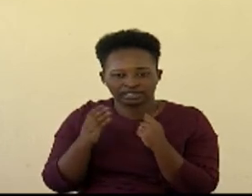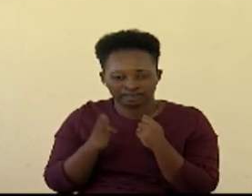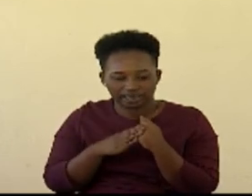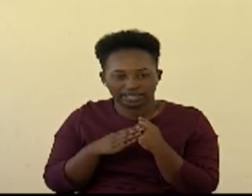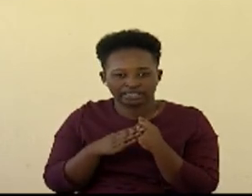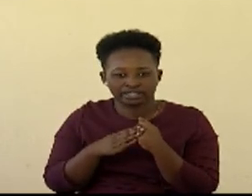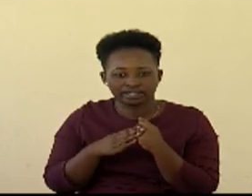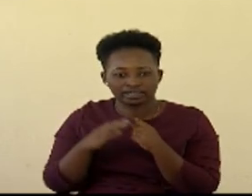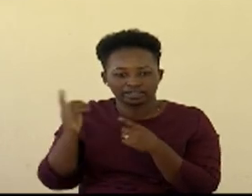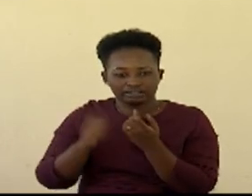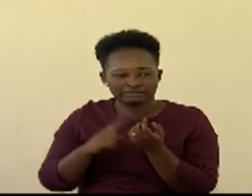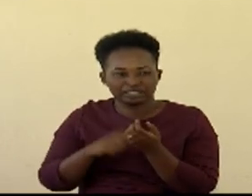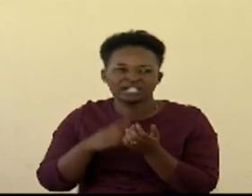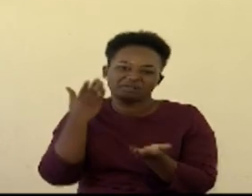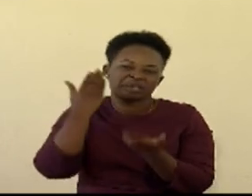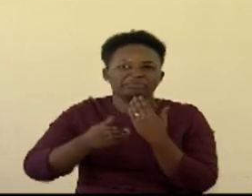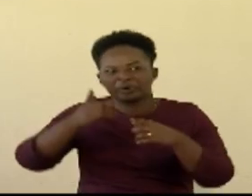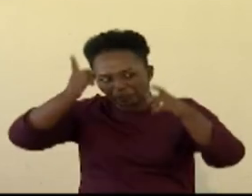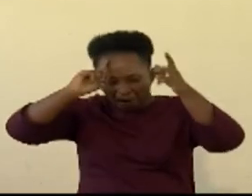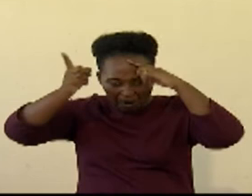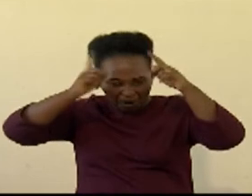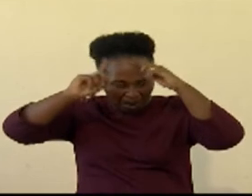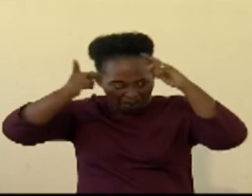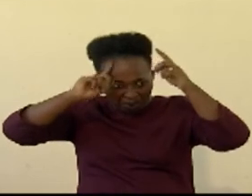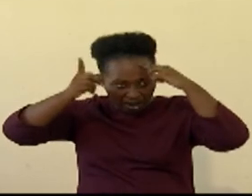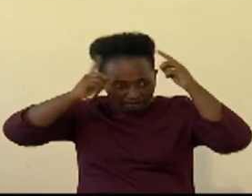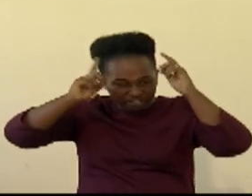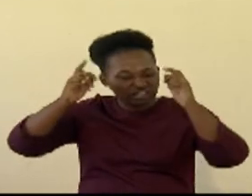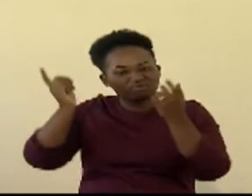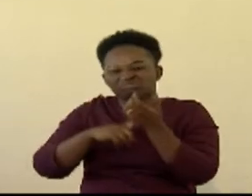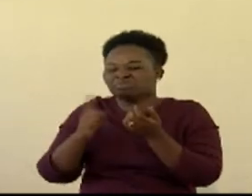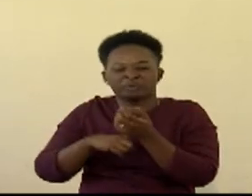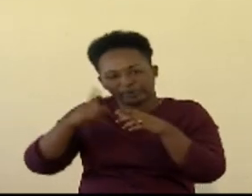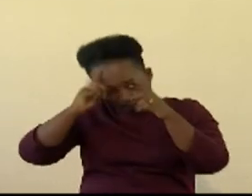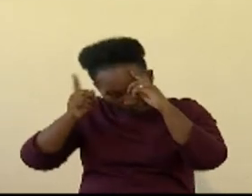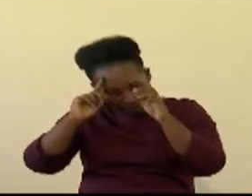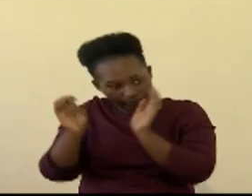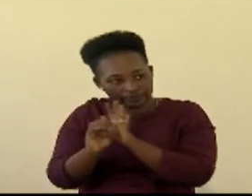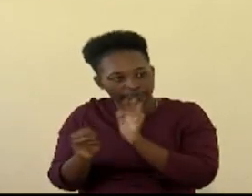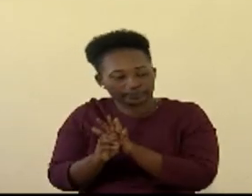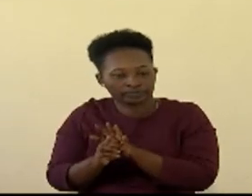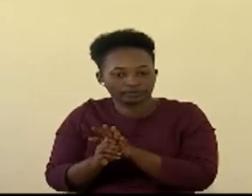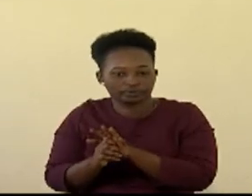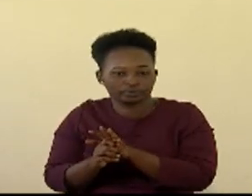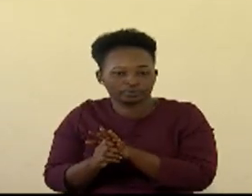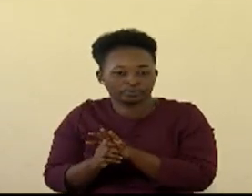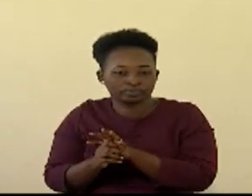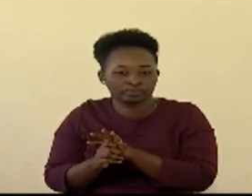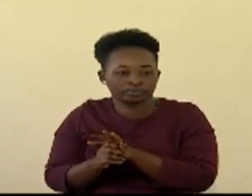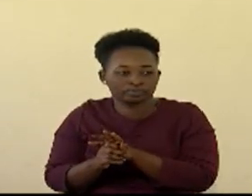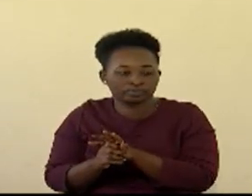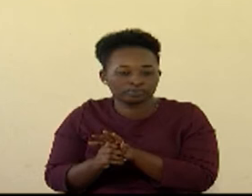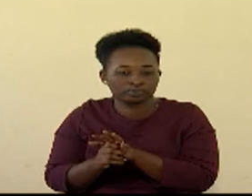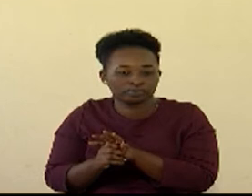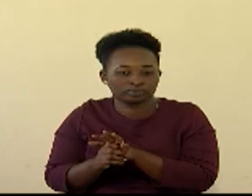like that let's assume that maybe if we do simple counting normal math if I don't have to count them all go longitudinal or horizontal